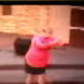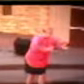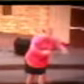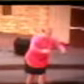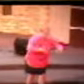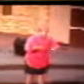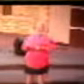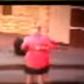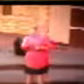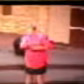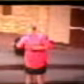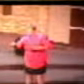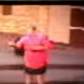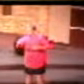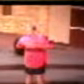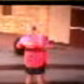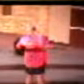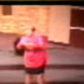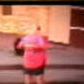I mentioned